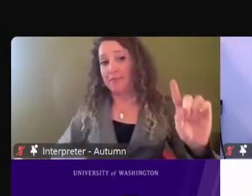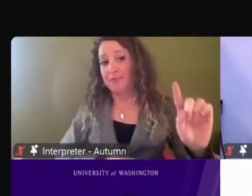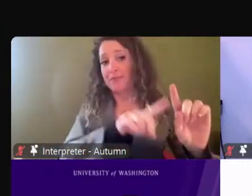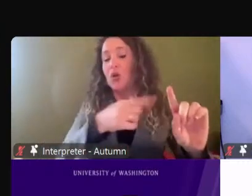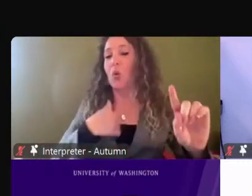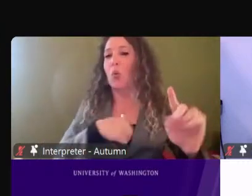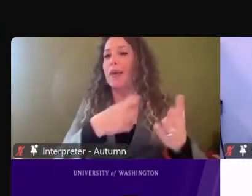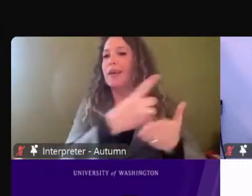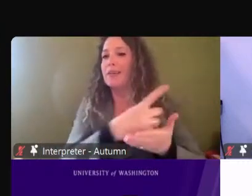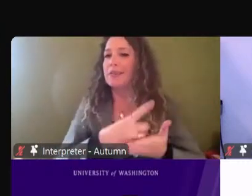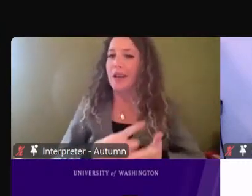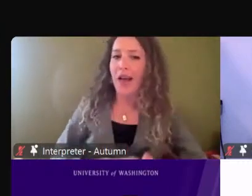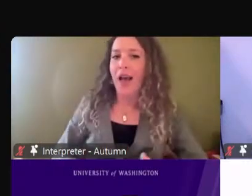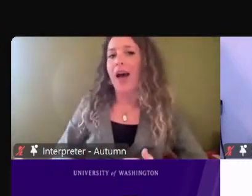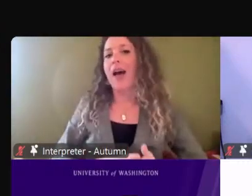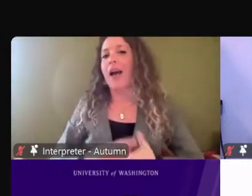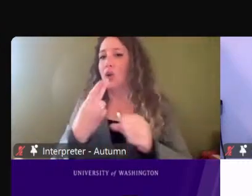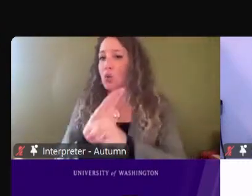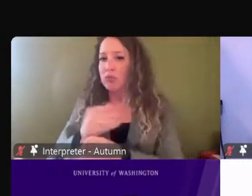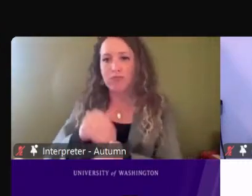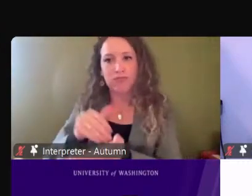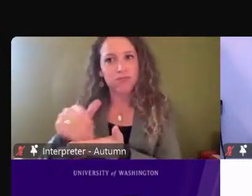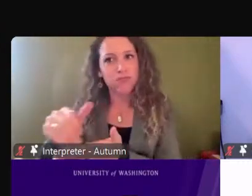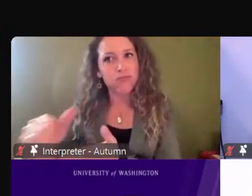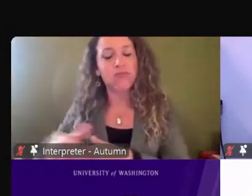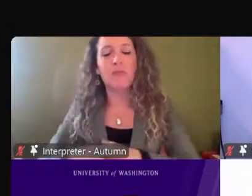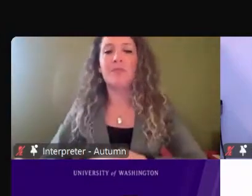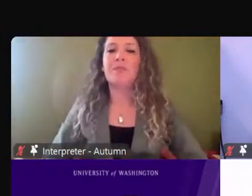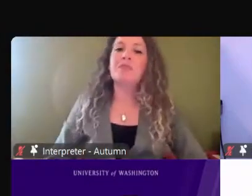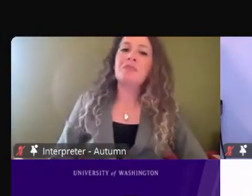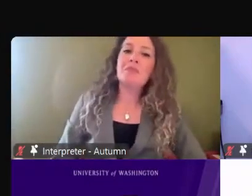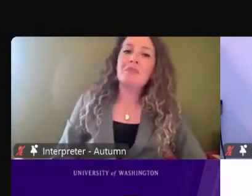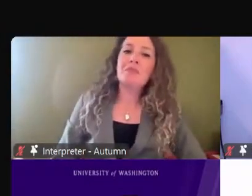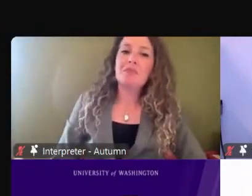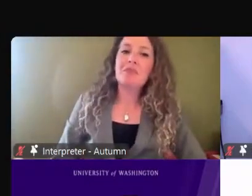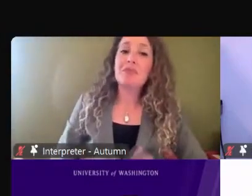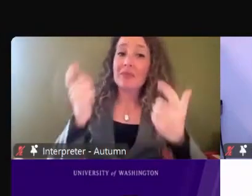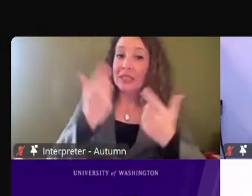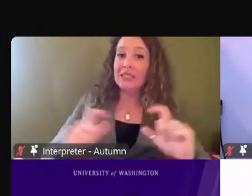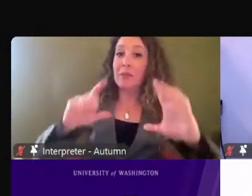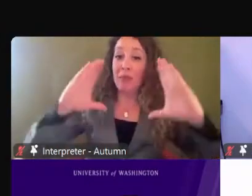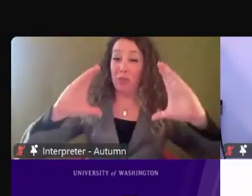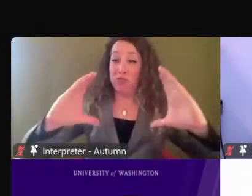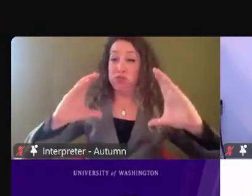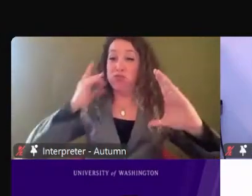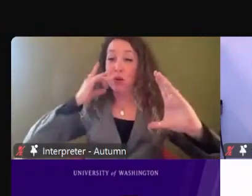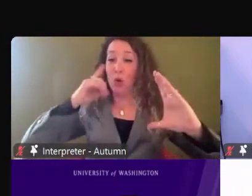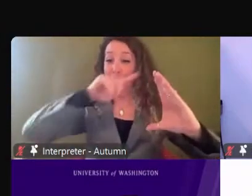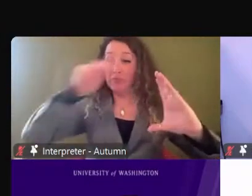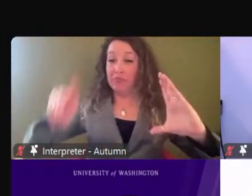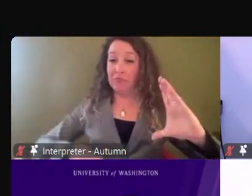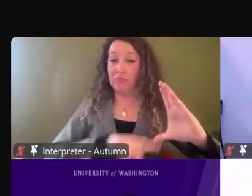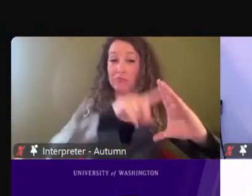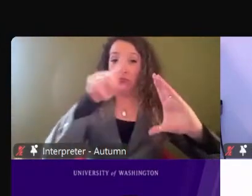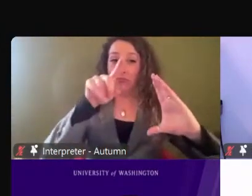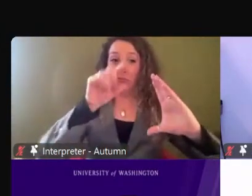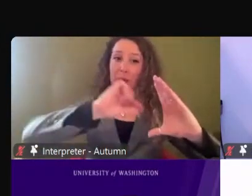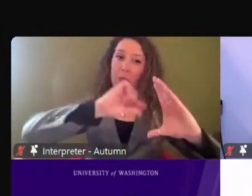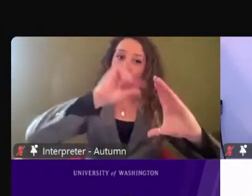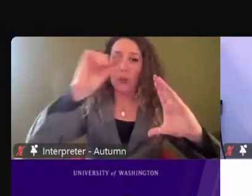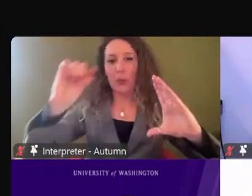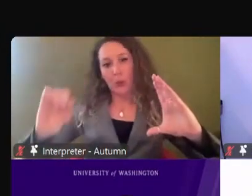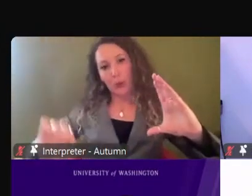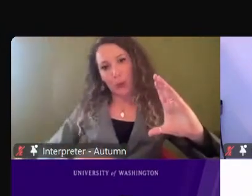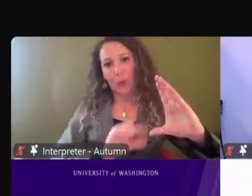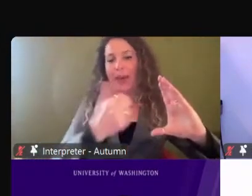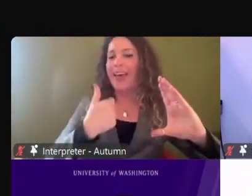we designed and kind of keep coming back to in our various projects. It's a large purple circle ringed with a